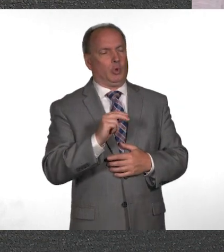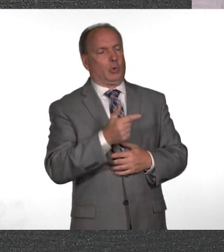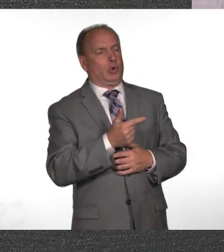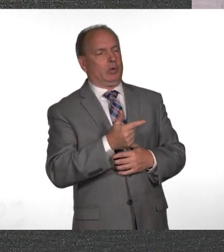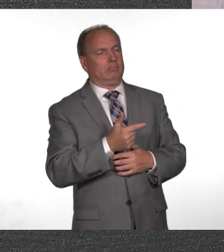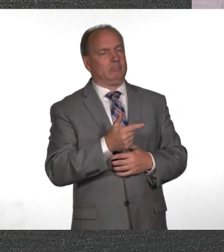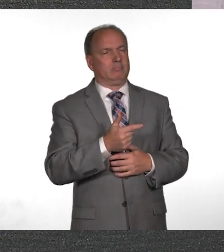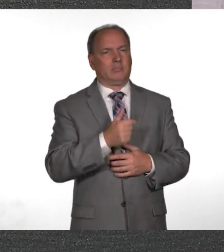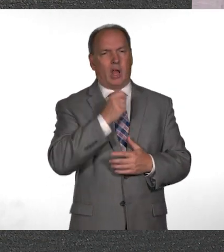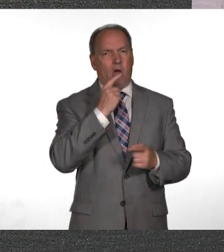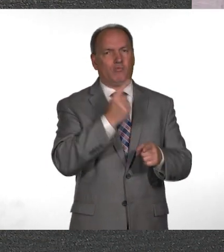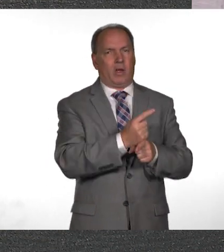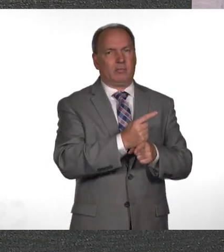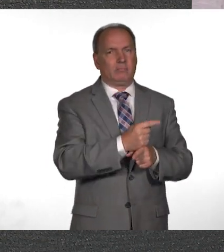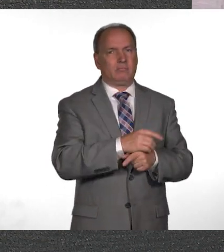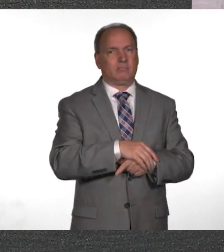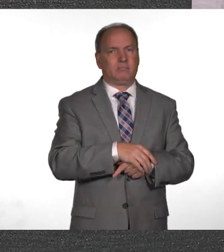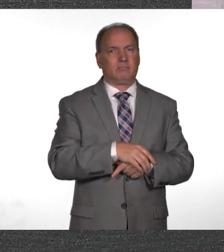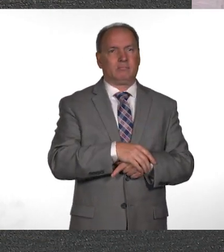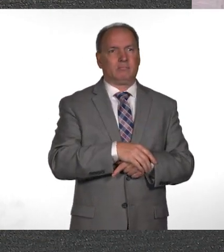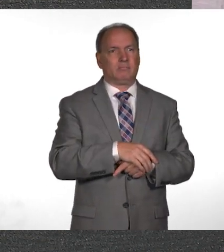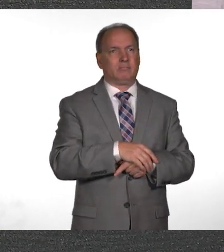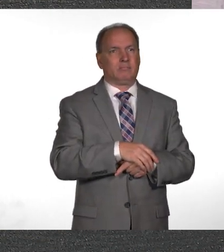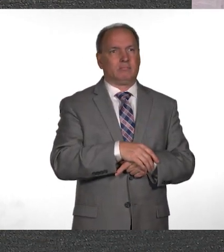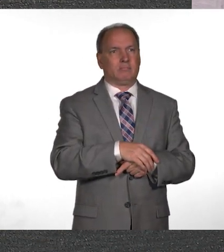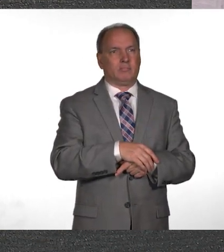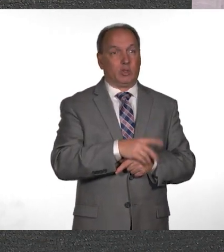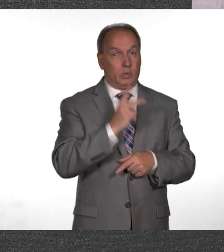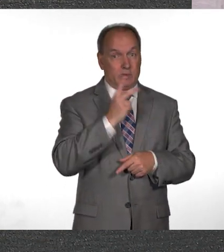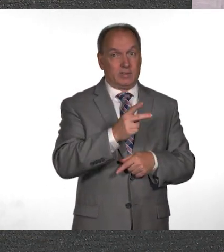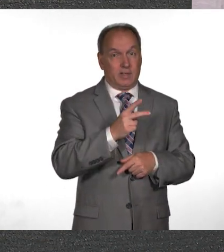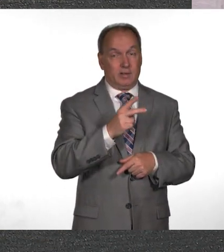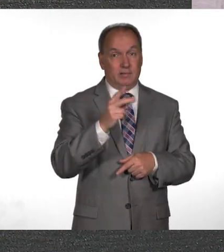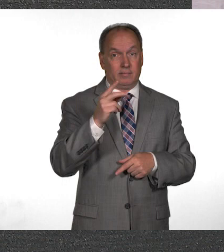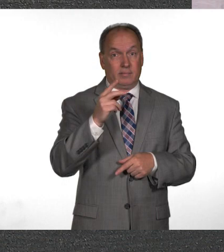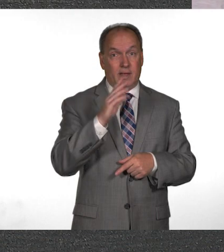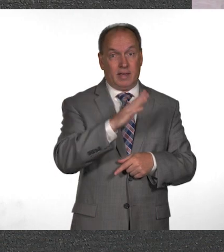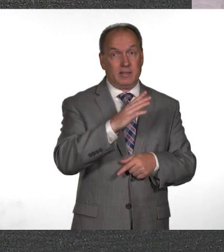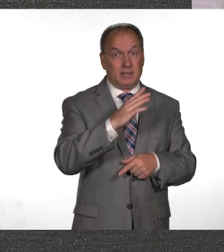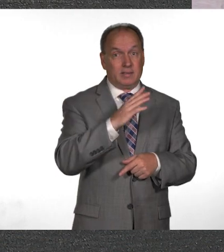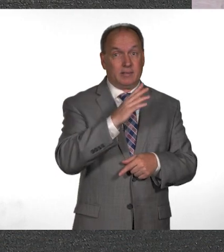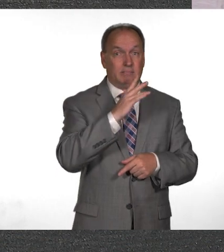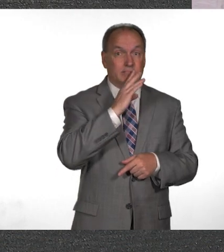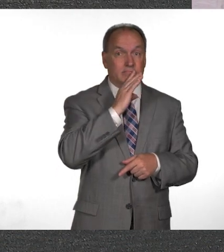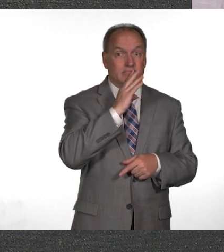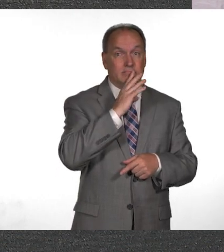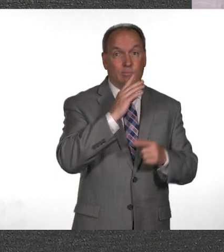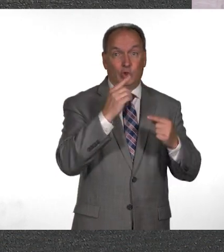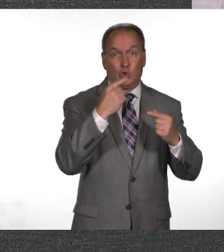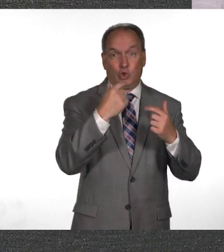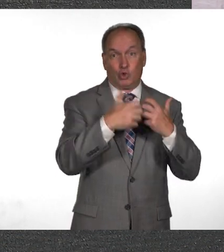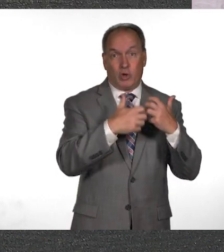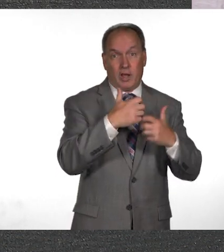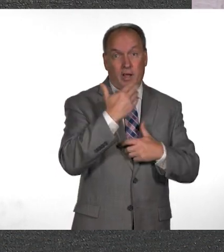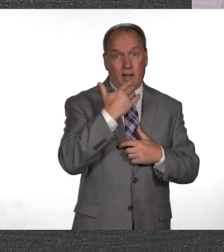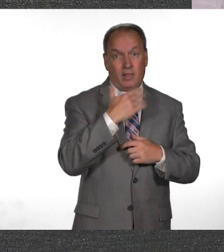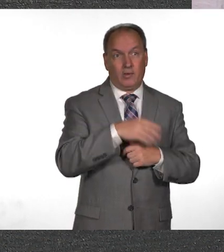That is not right. See, that's Gerald talking. His speech bubbles are gray.